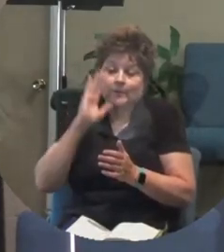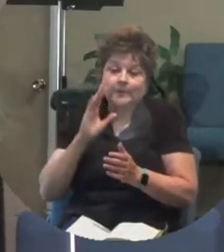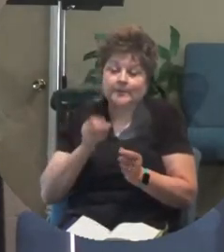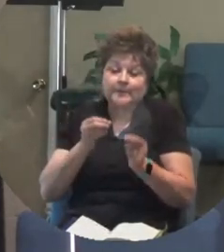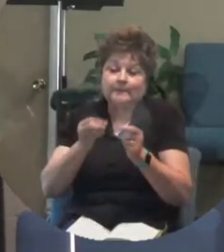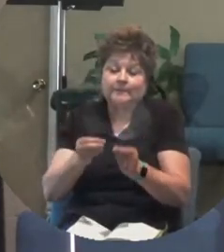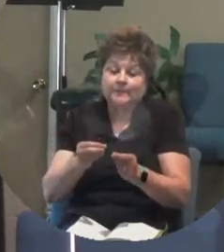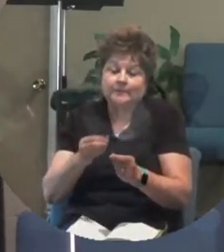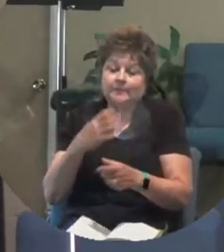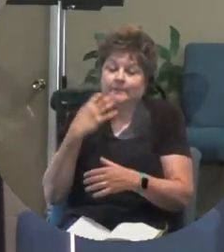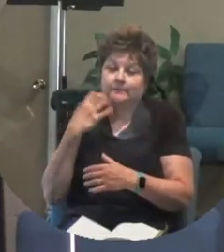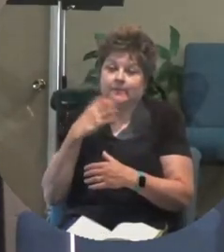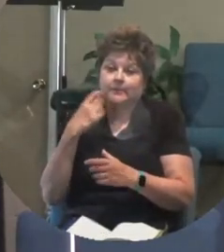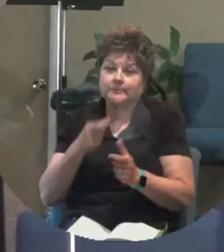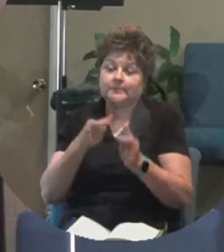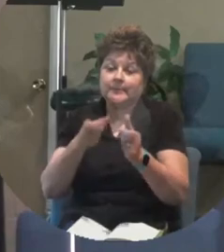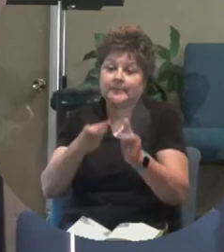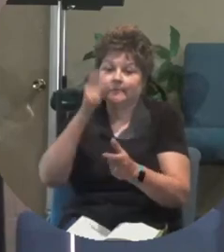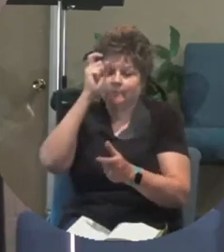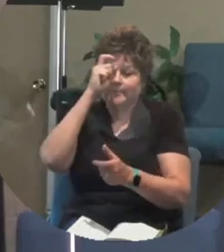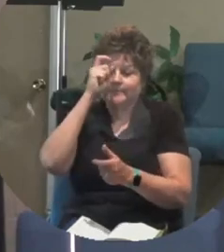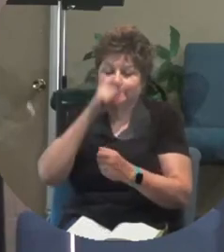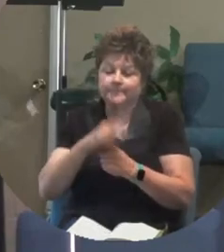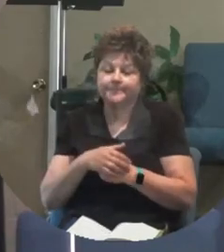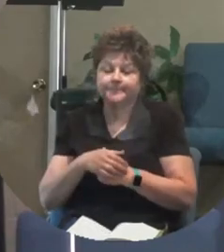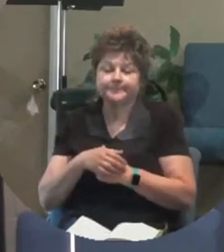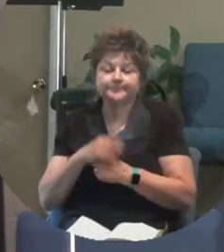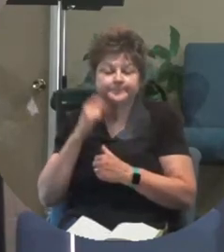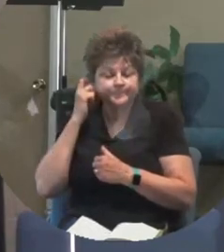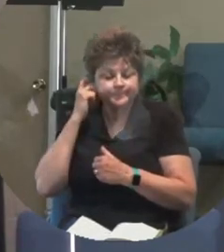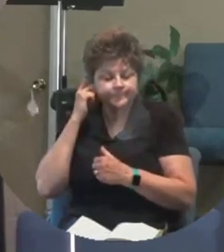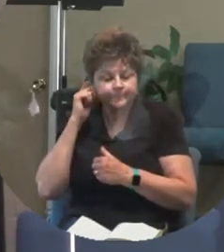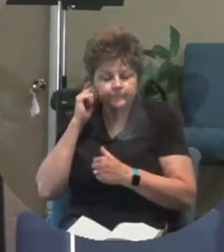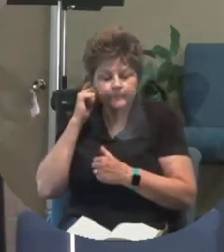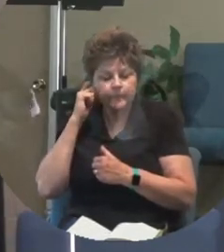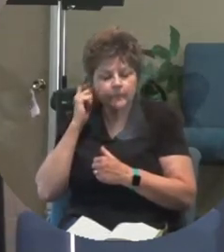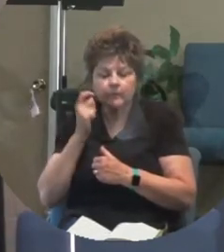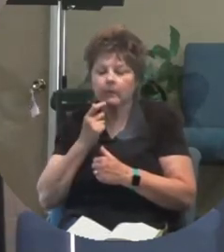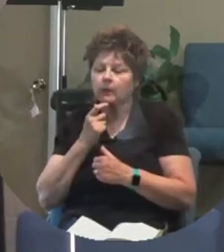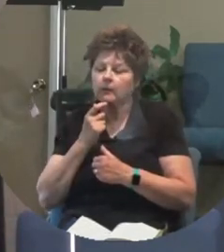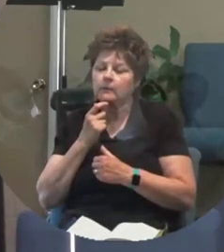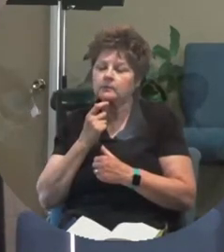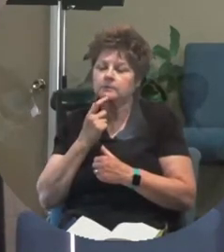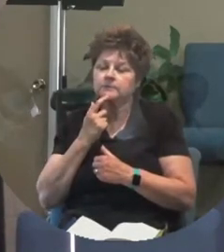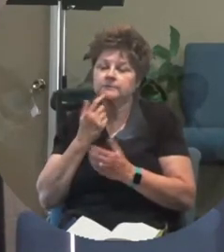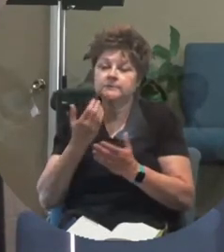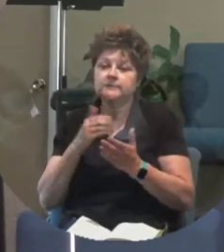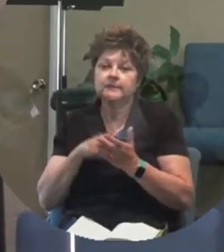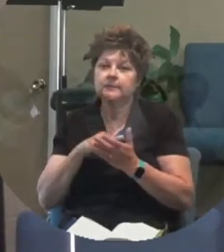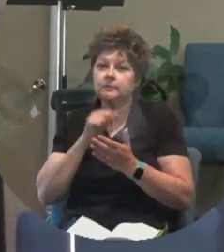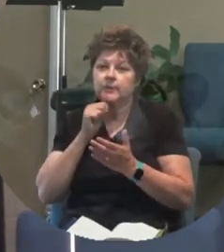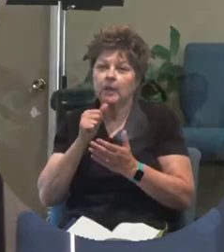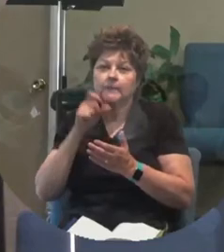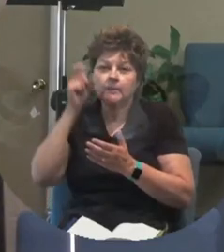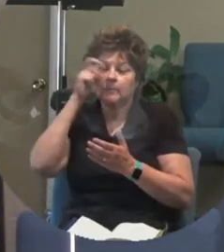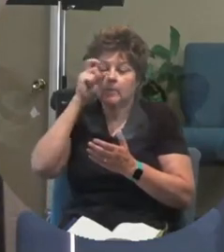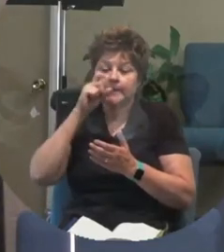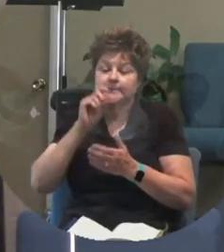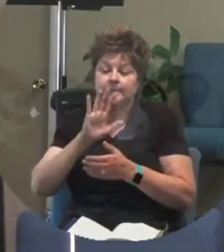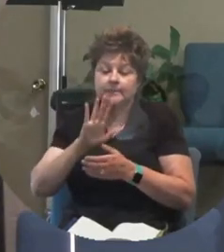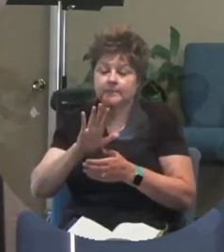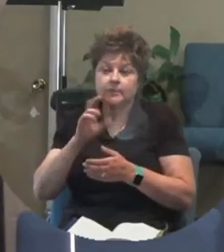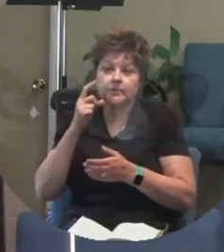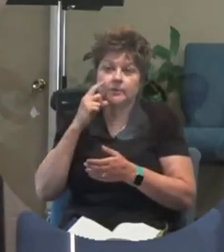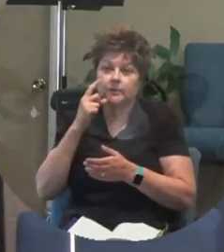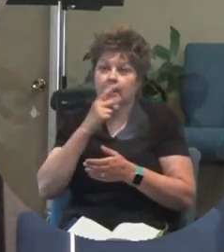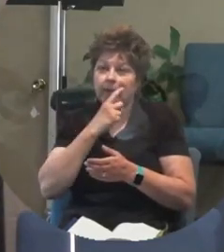gift. So He says, again, don't be wise in your own eyes. Fear the Lord and turn